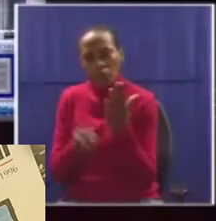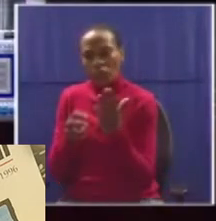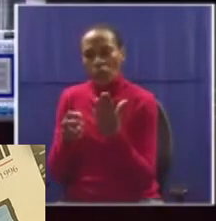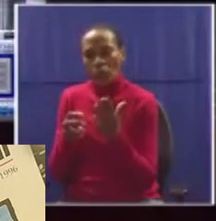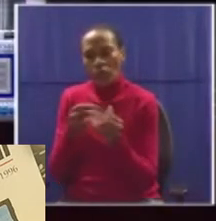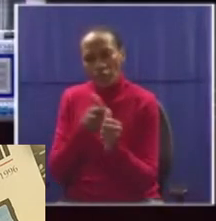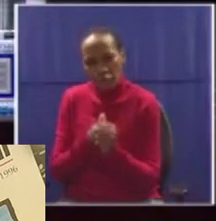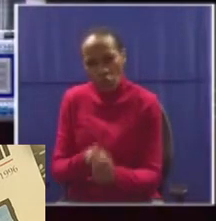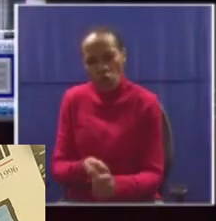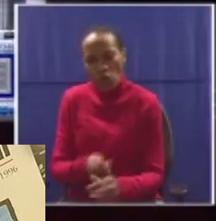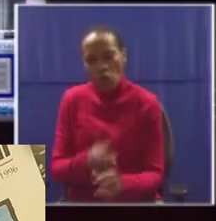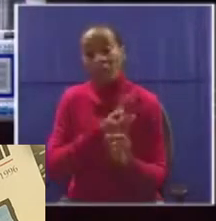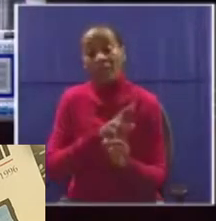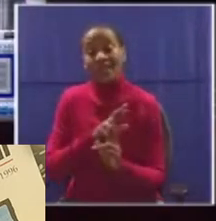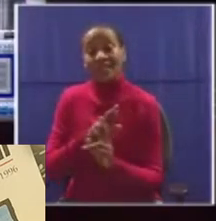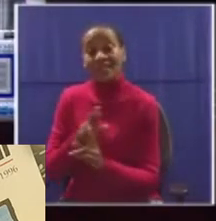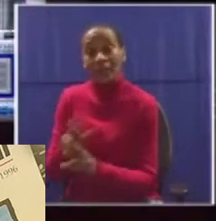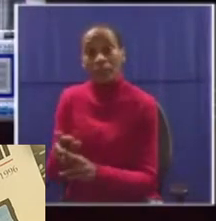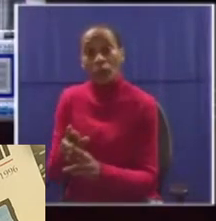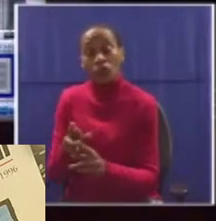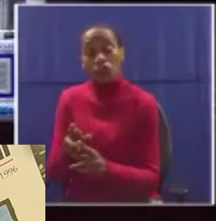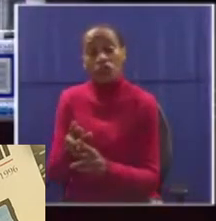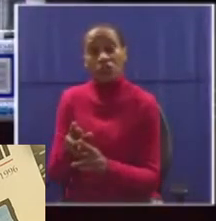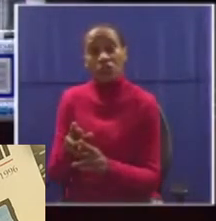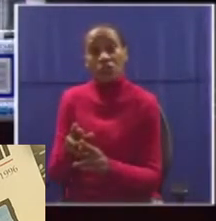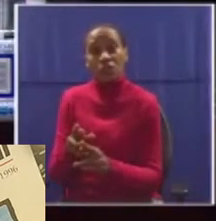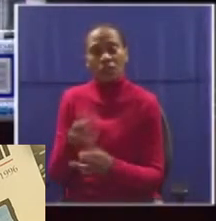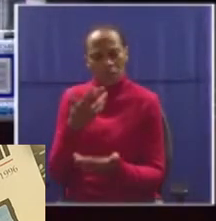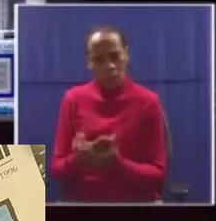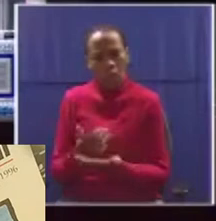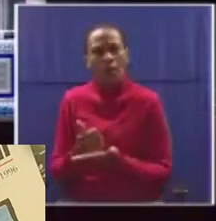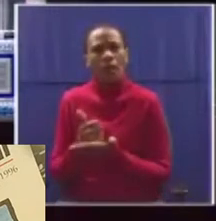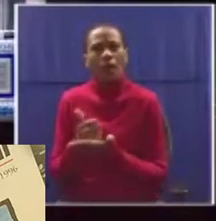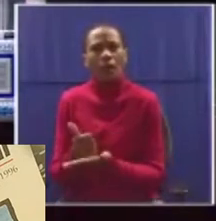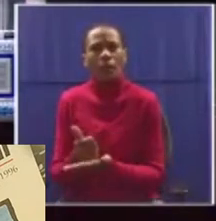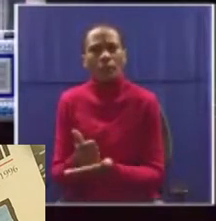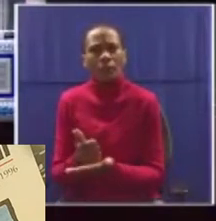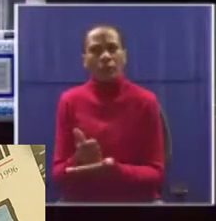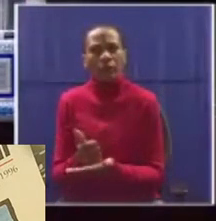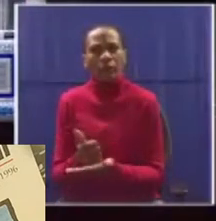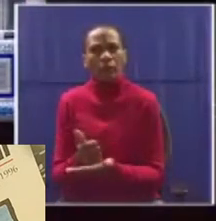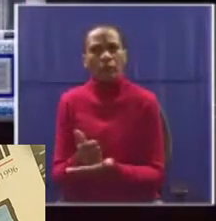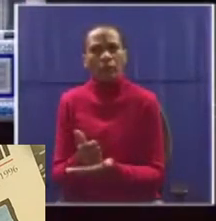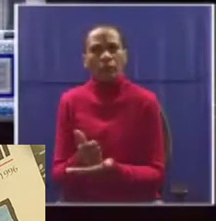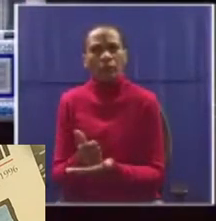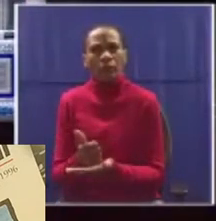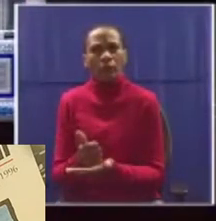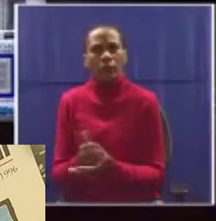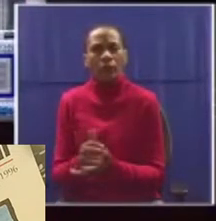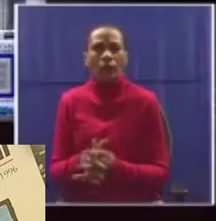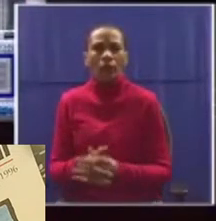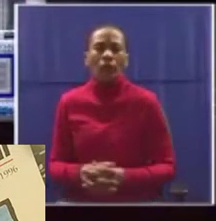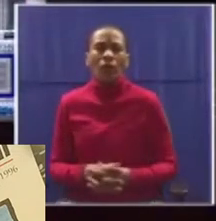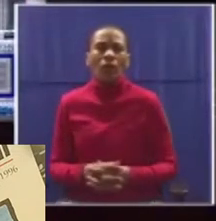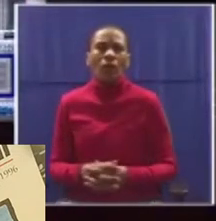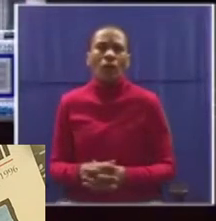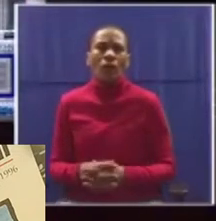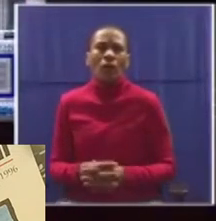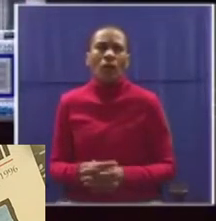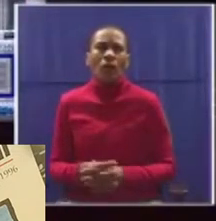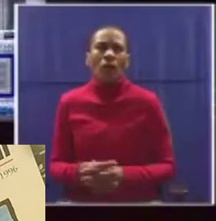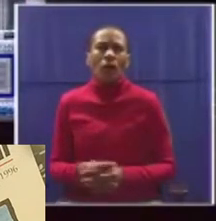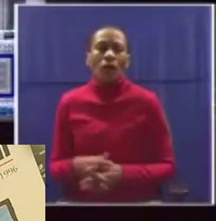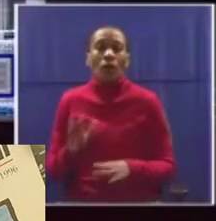and also report the requirements of smmes will afford them a voice and a platform on bargaining consoles